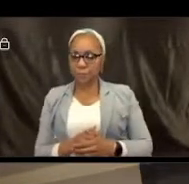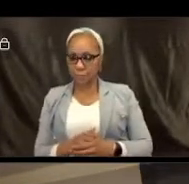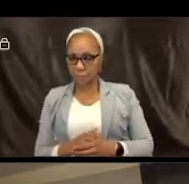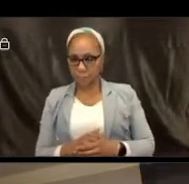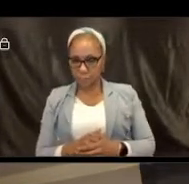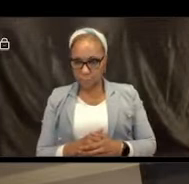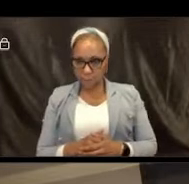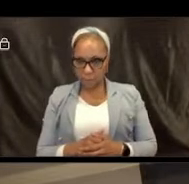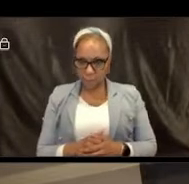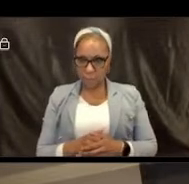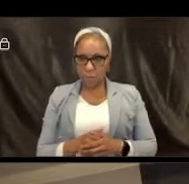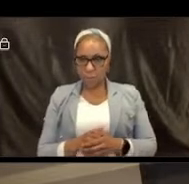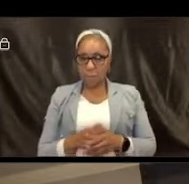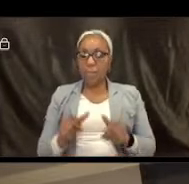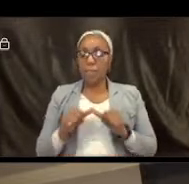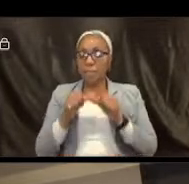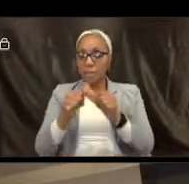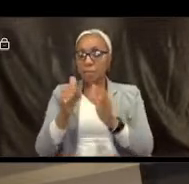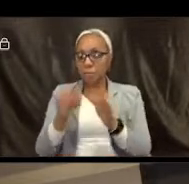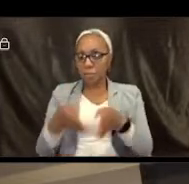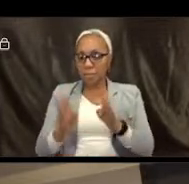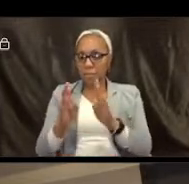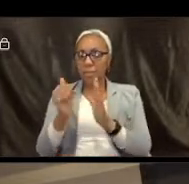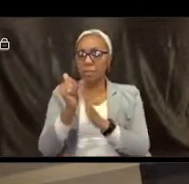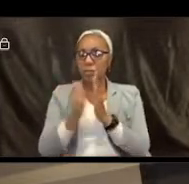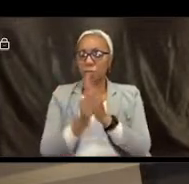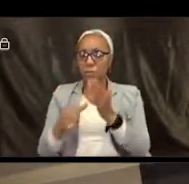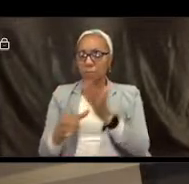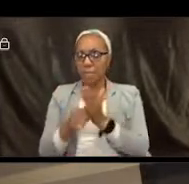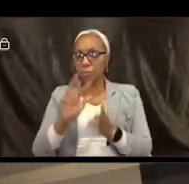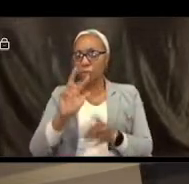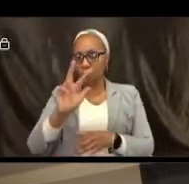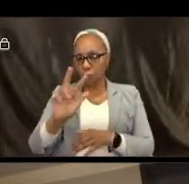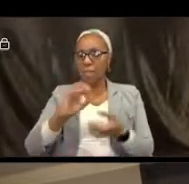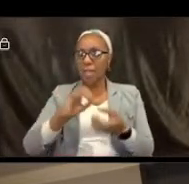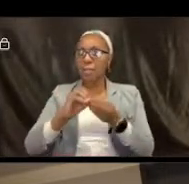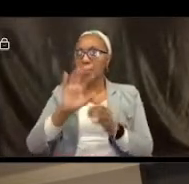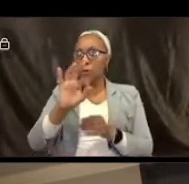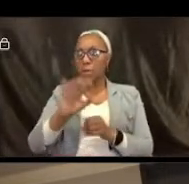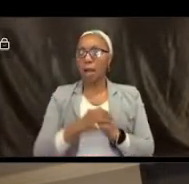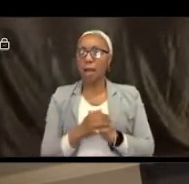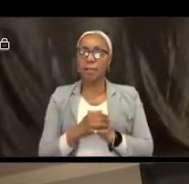Continuing the consent agenda, page 3, item 9,